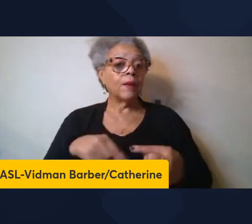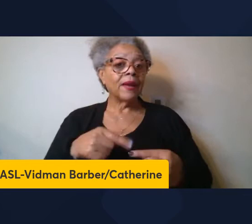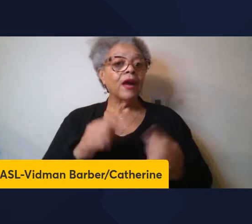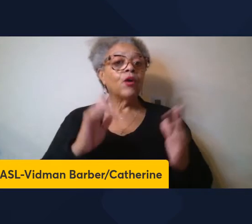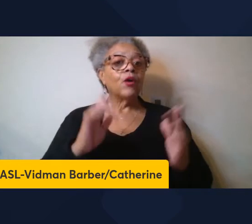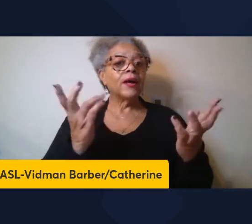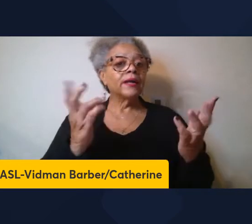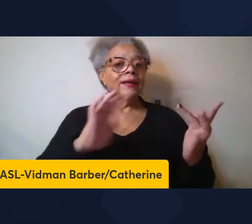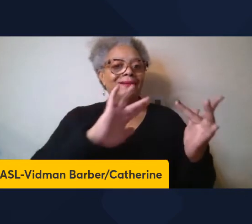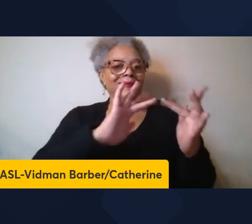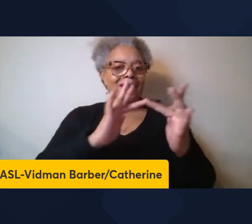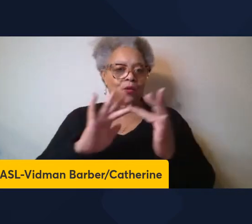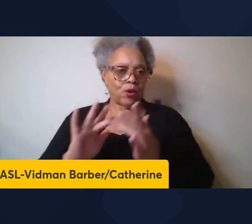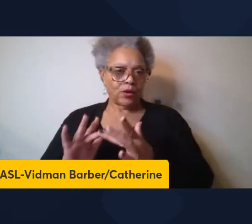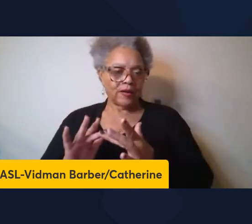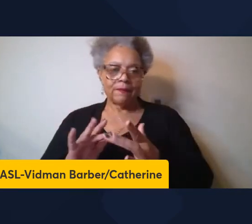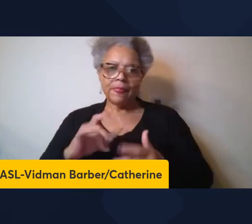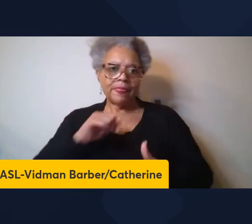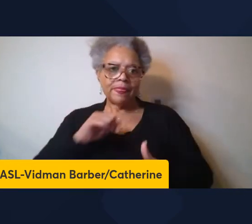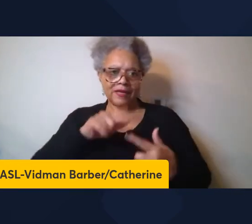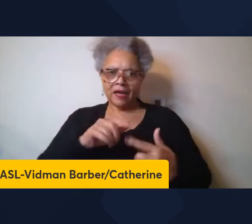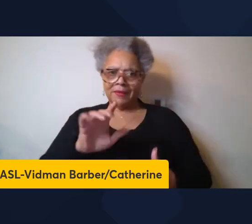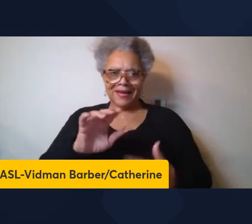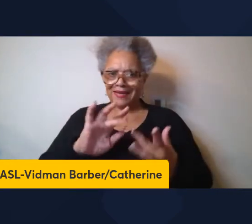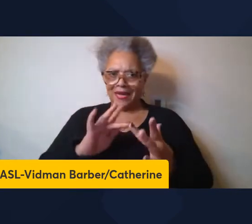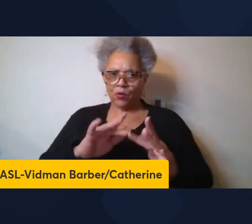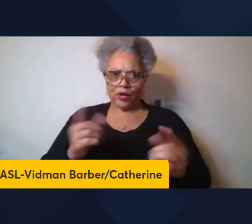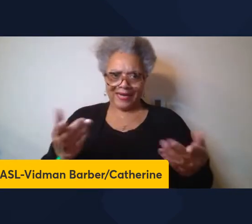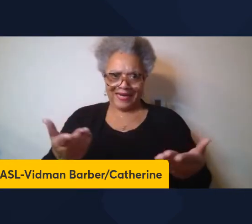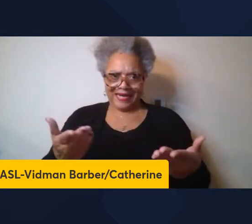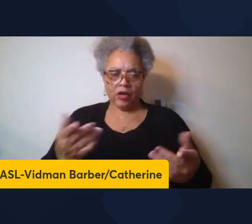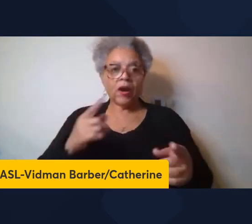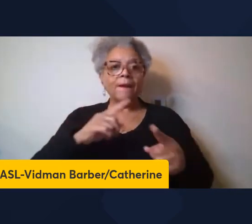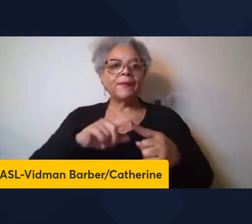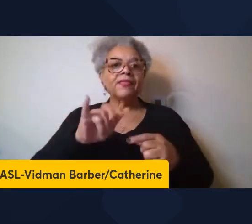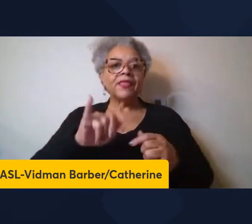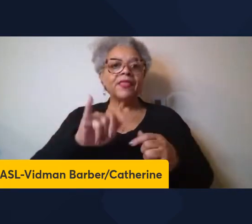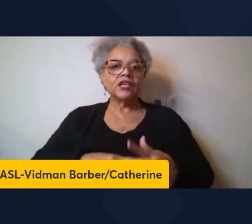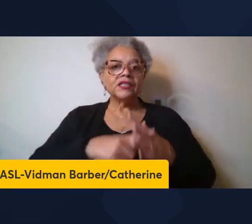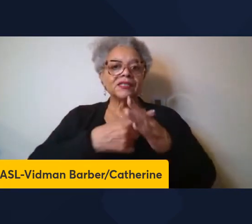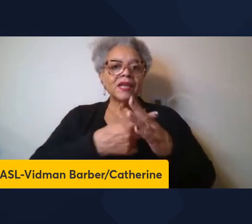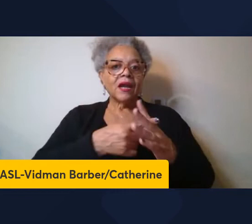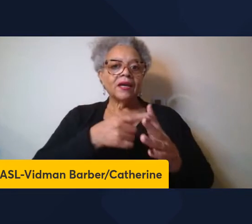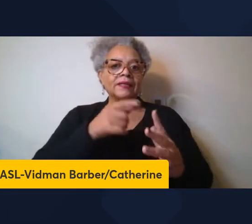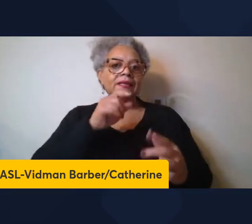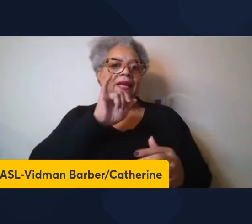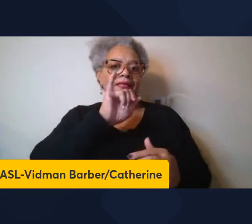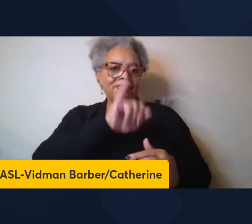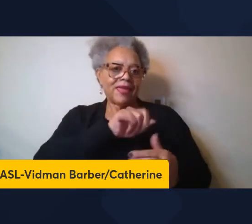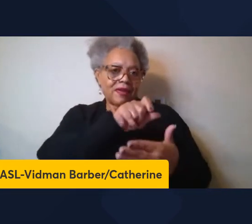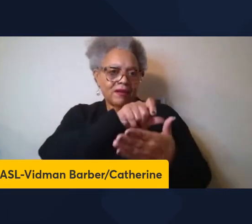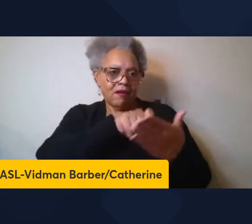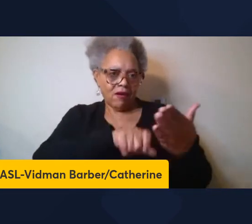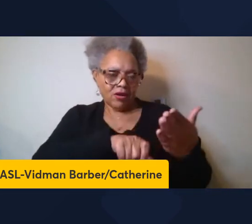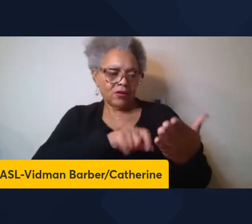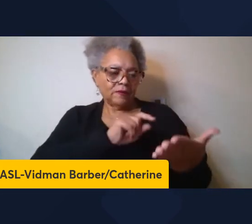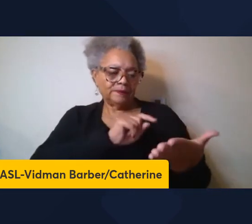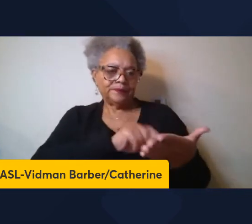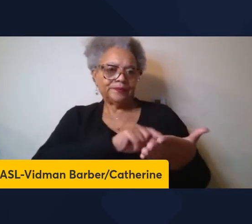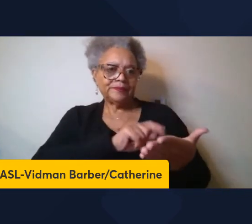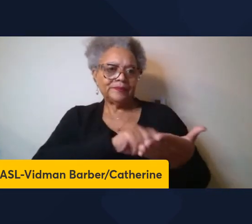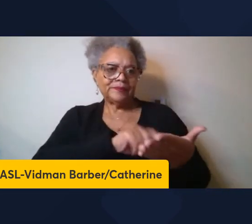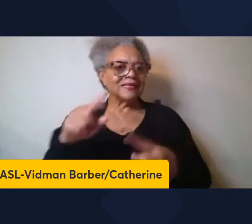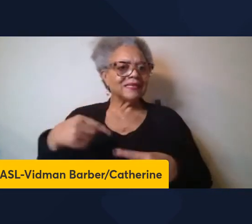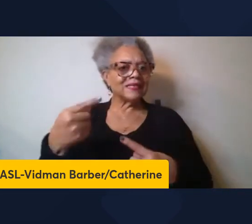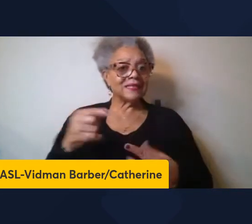Networking." Now, I know I'm not talking about networking here, but there's a stat in that particular article, and ever since then,